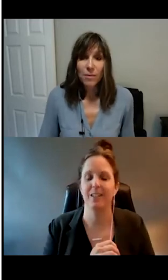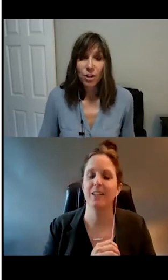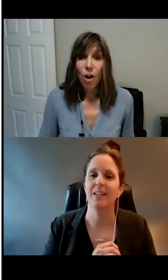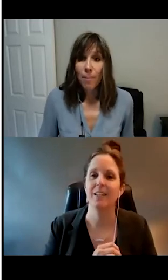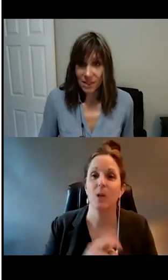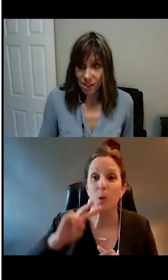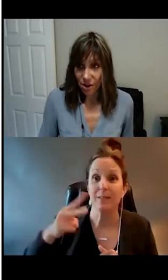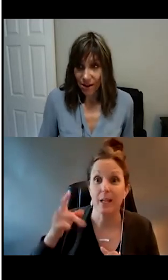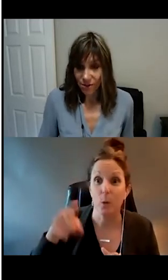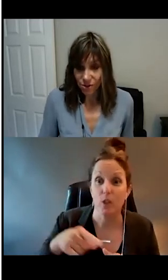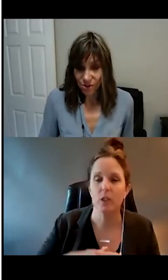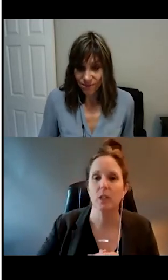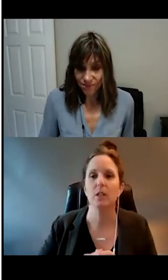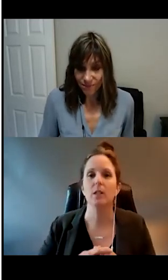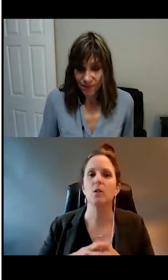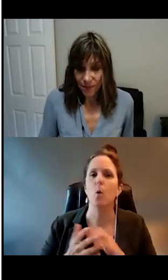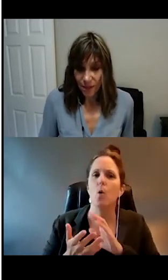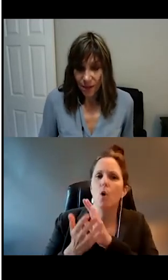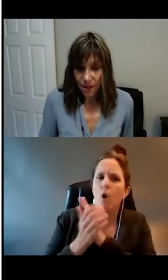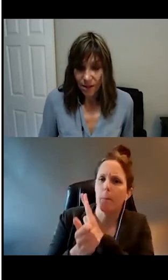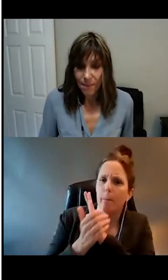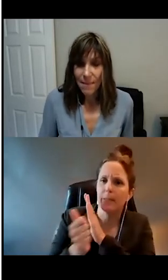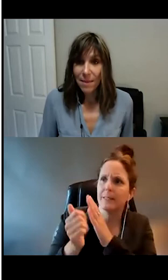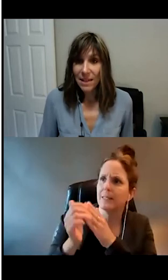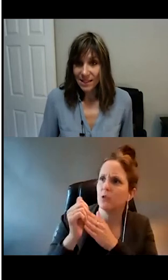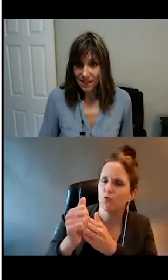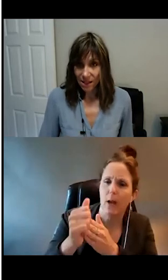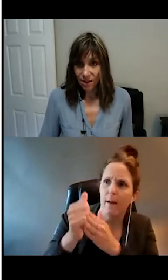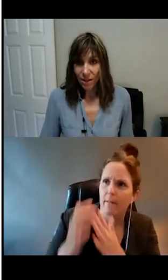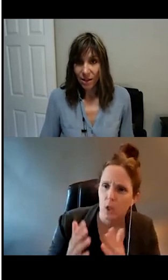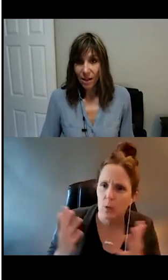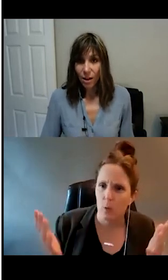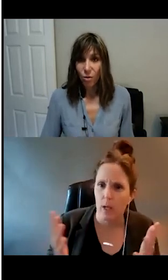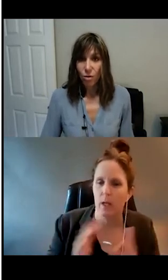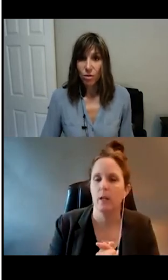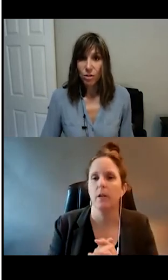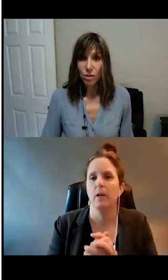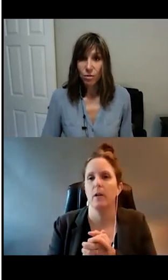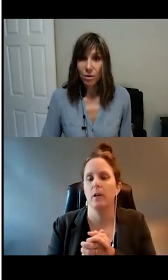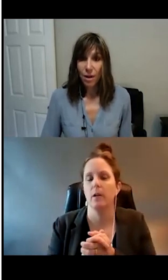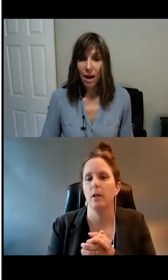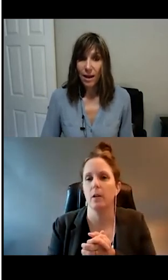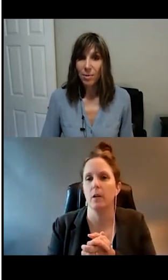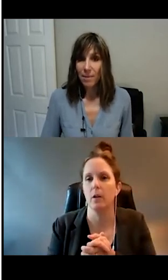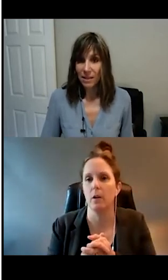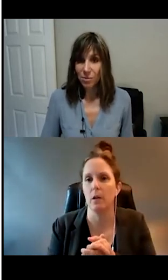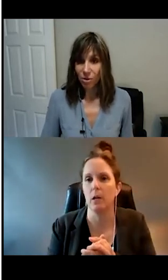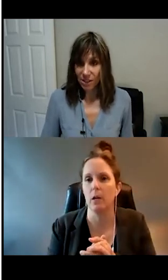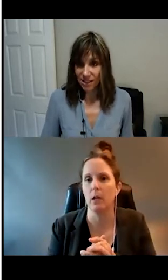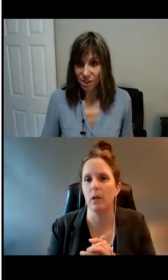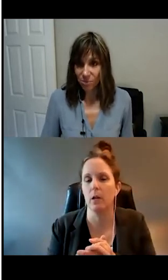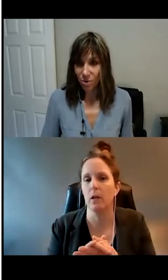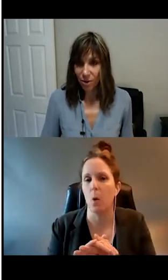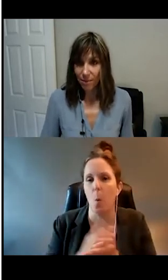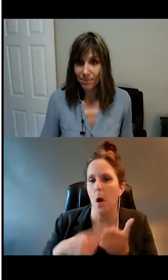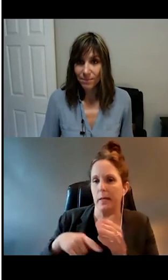Second, what are some of the competency drivers that may be necessary in order to implement the